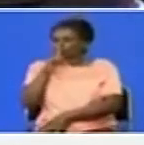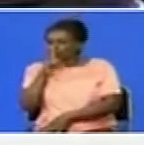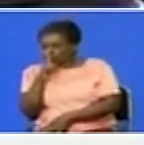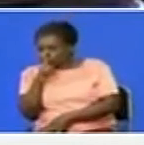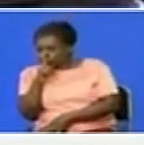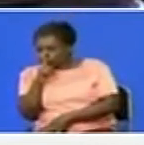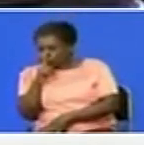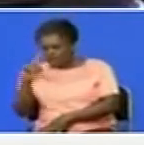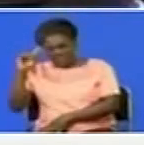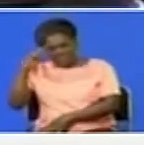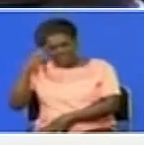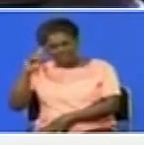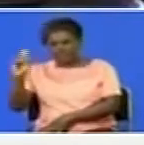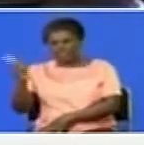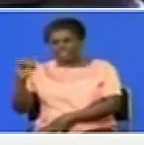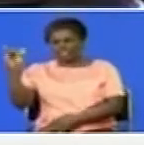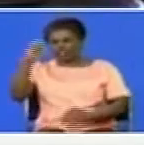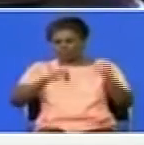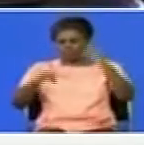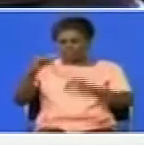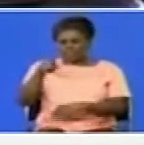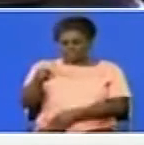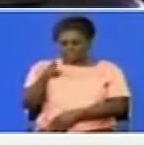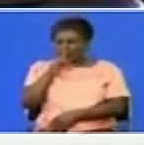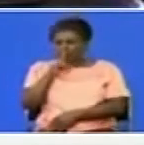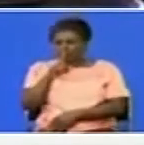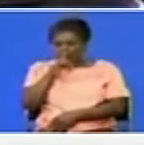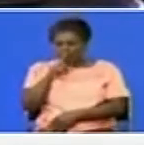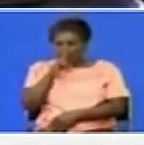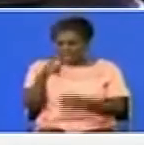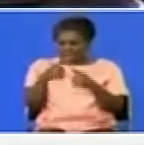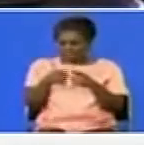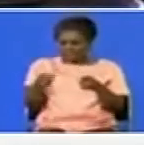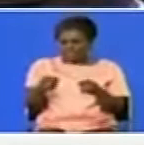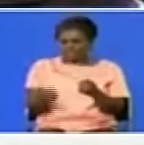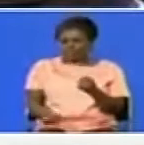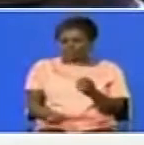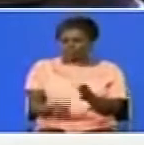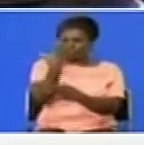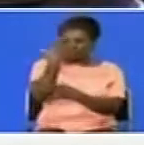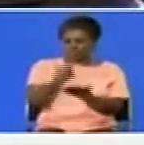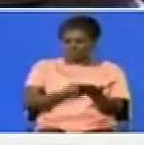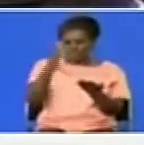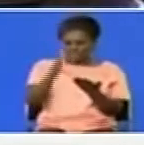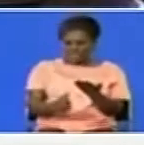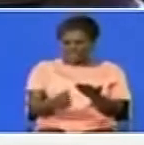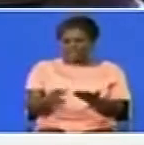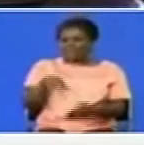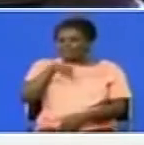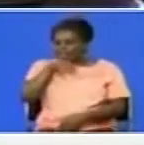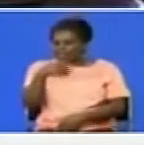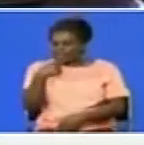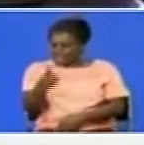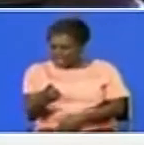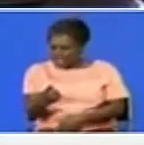I think the Ministry of Foreign Affairs has been trying to keep this bubble too low, but it burst at the weekend when Raila Odinga said,